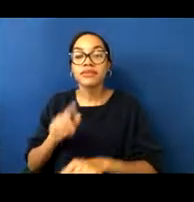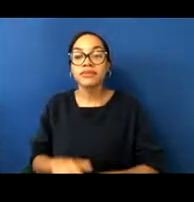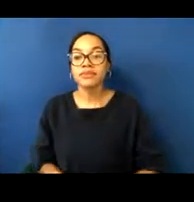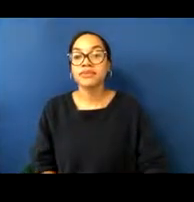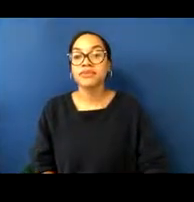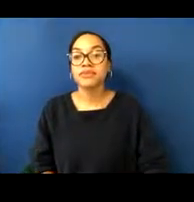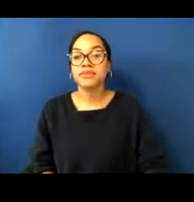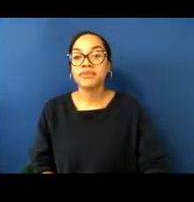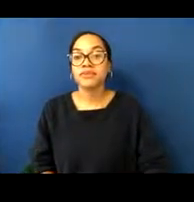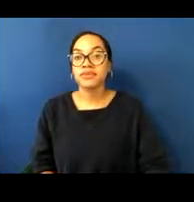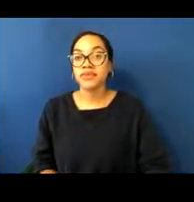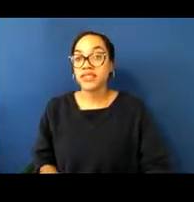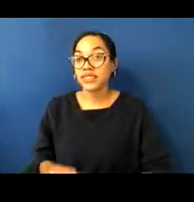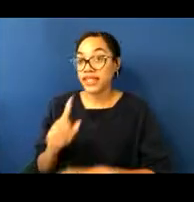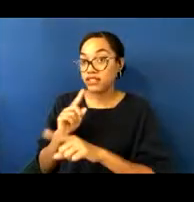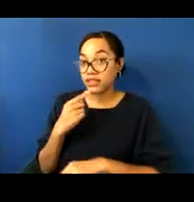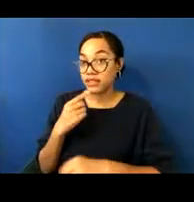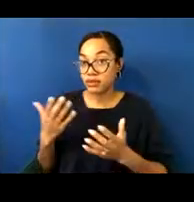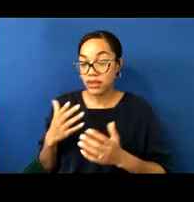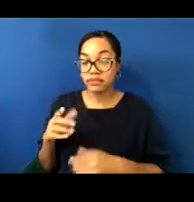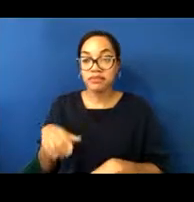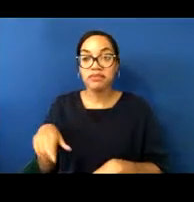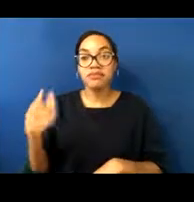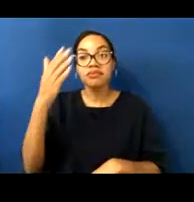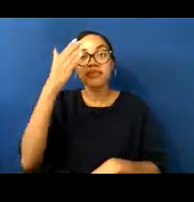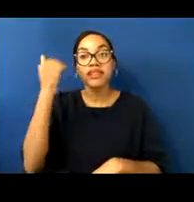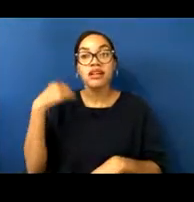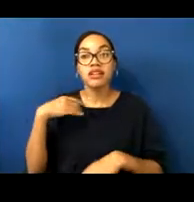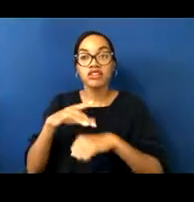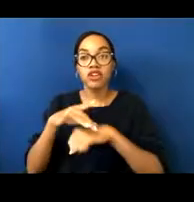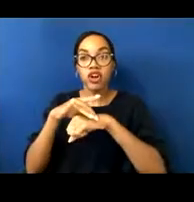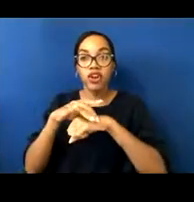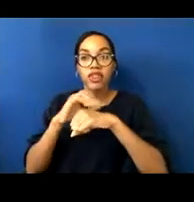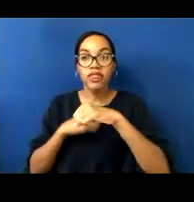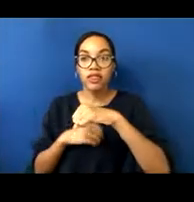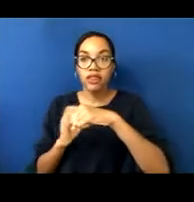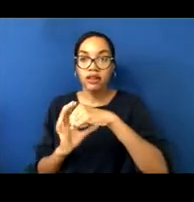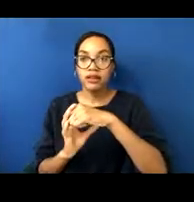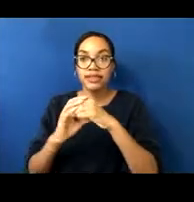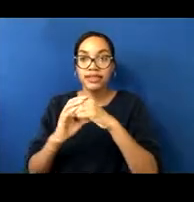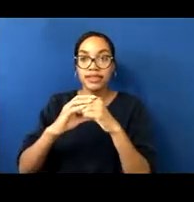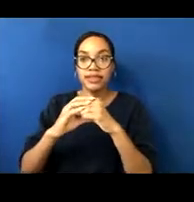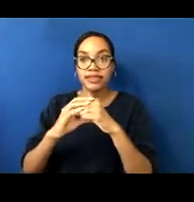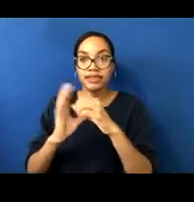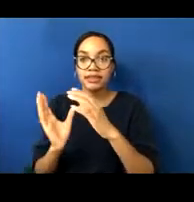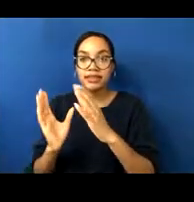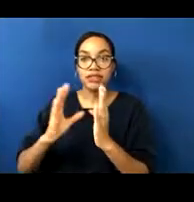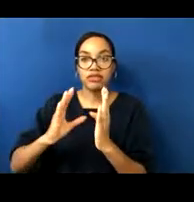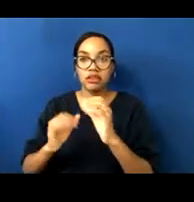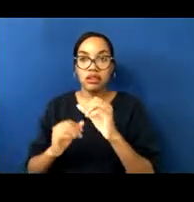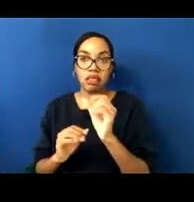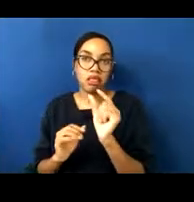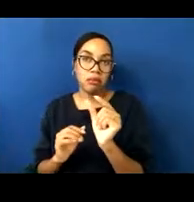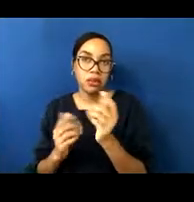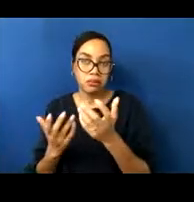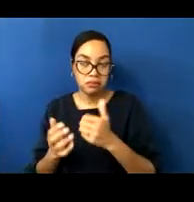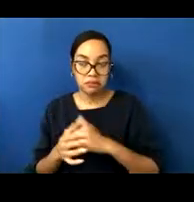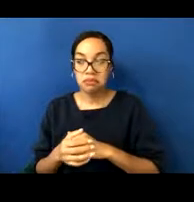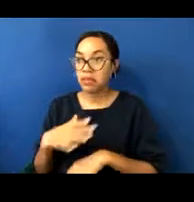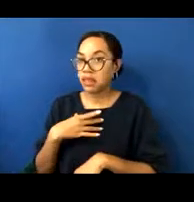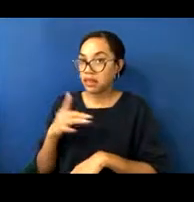So Theodore says, because the Earth is tilted. Okay, interesting. I like it.